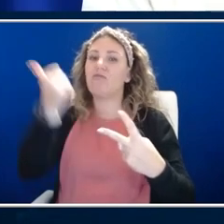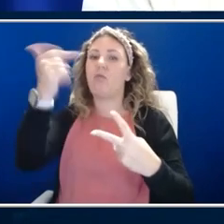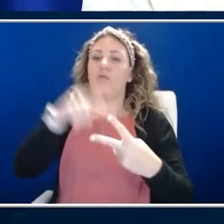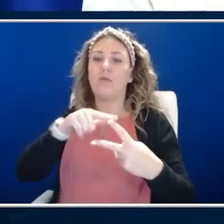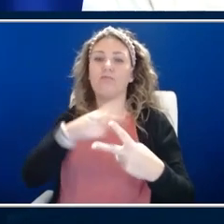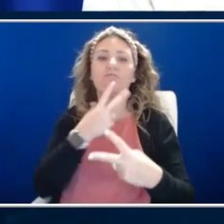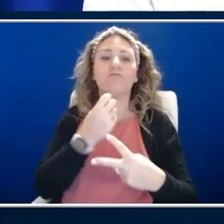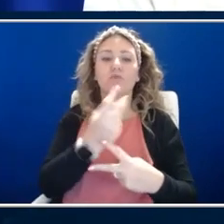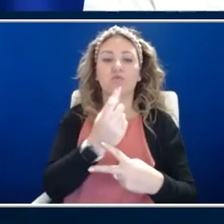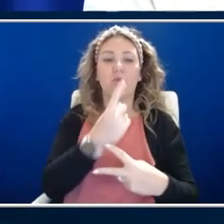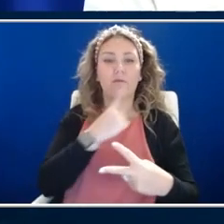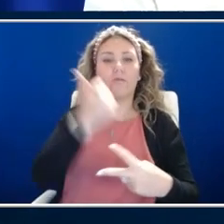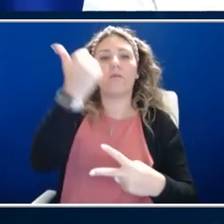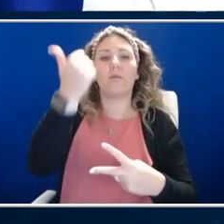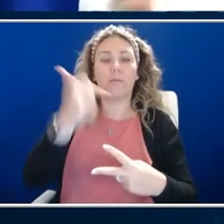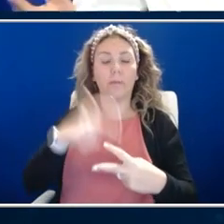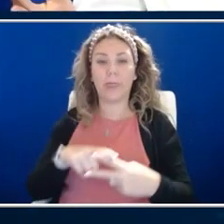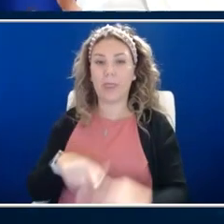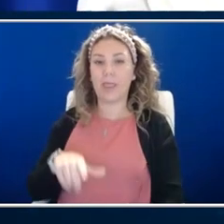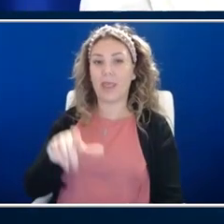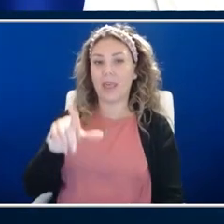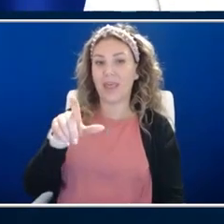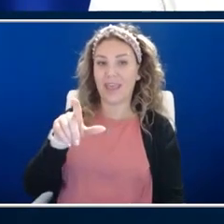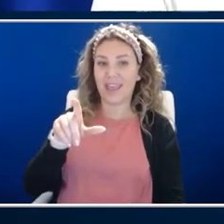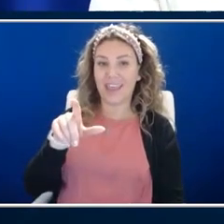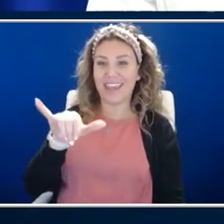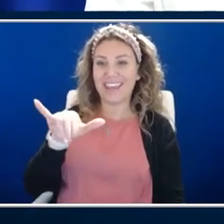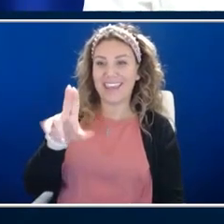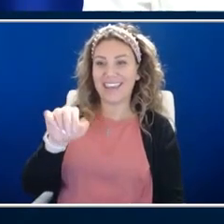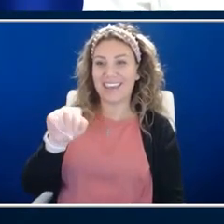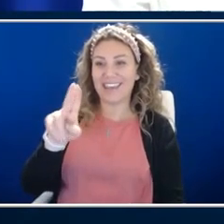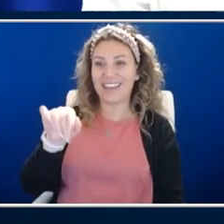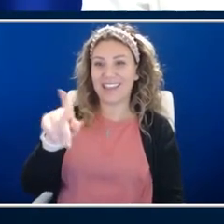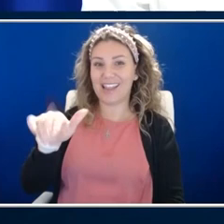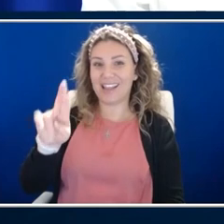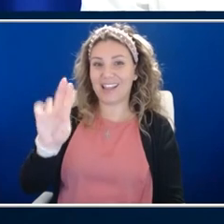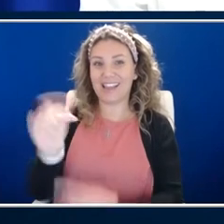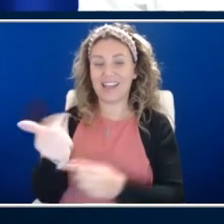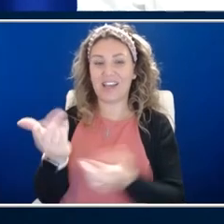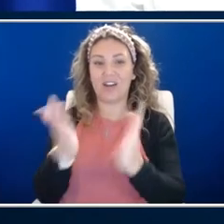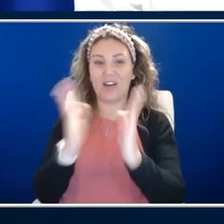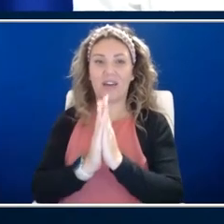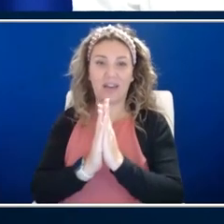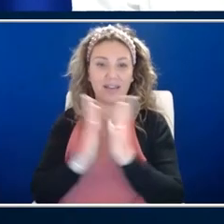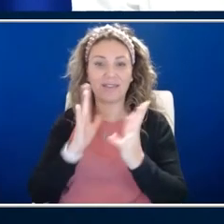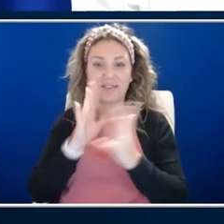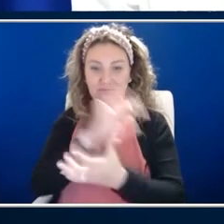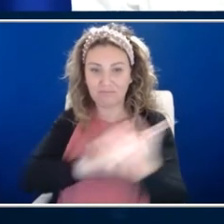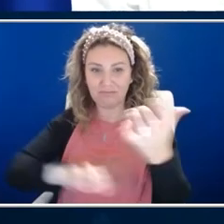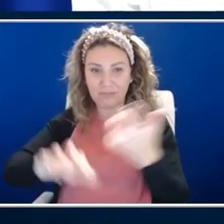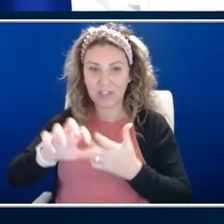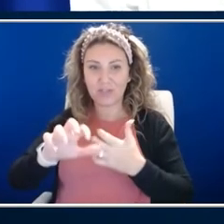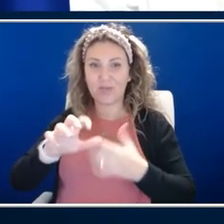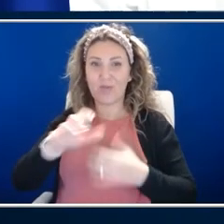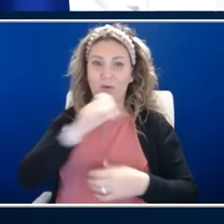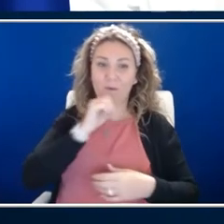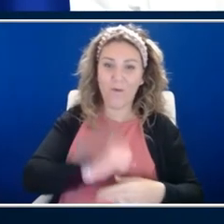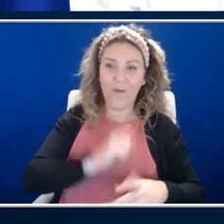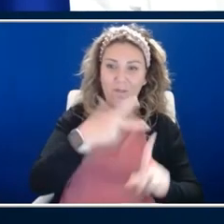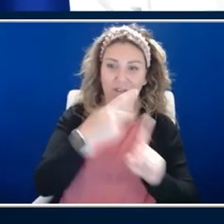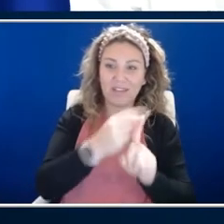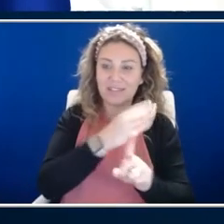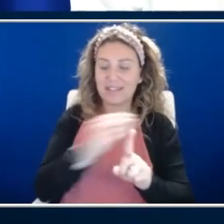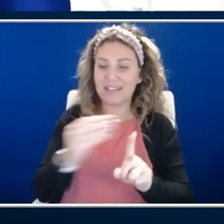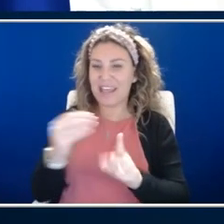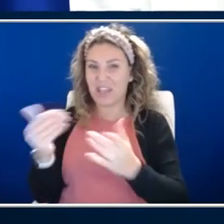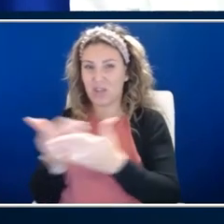match. Yin Lang has two questions, and she asked about the safety of mixing the old generation and the next generation of vaccine. I think the old generation